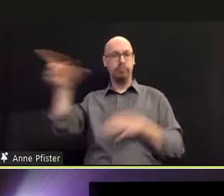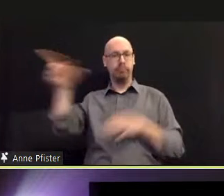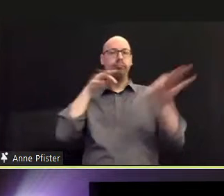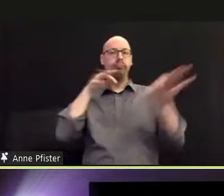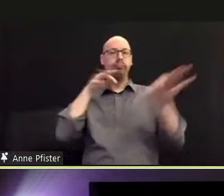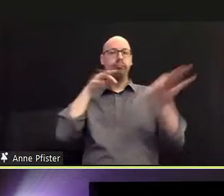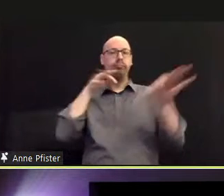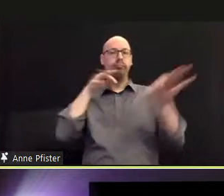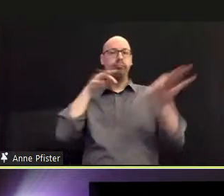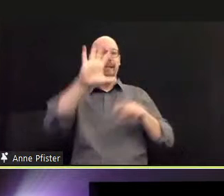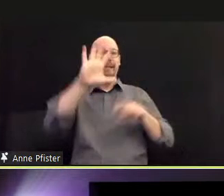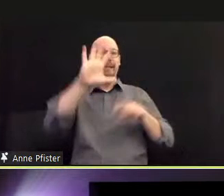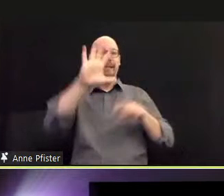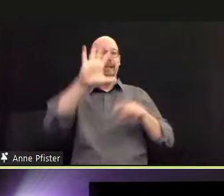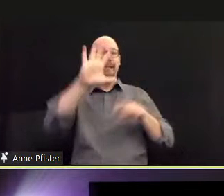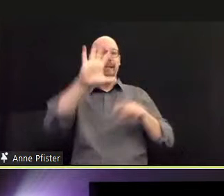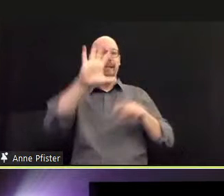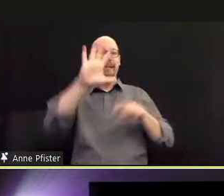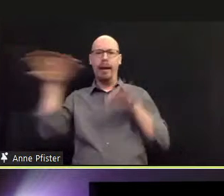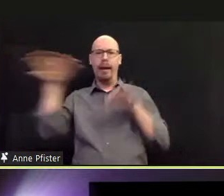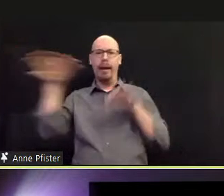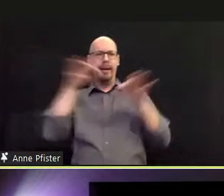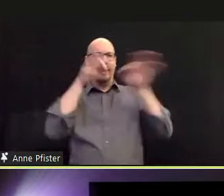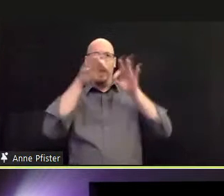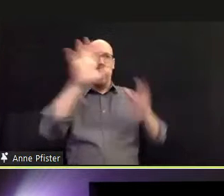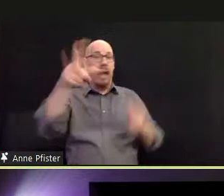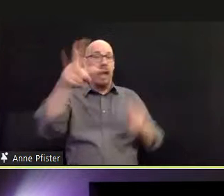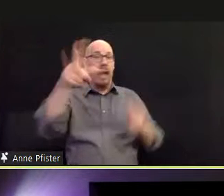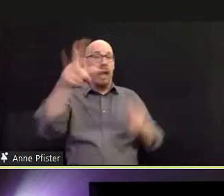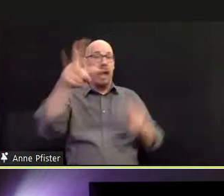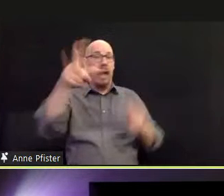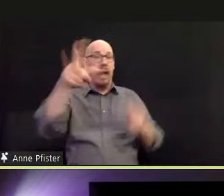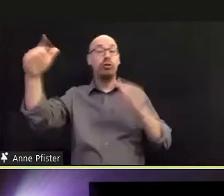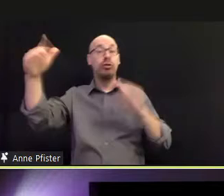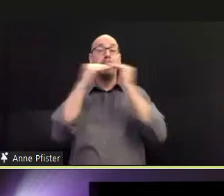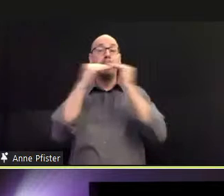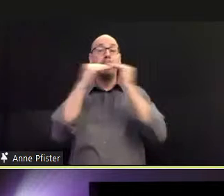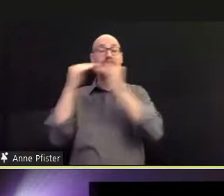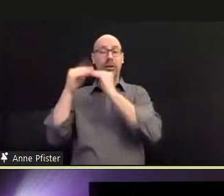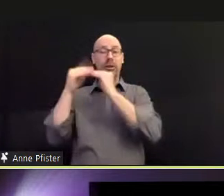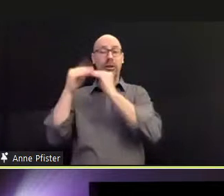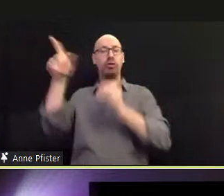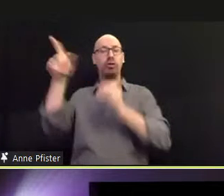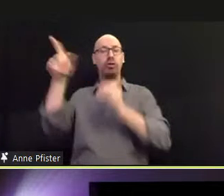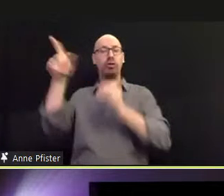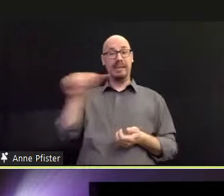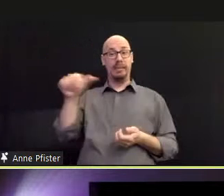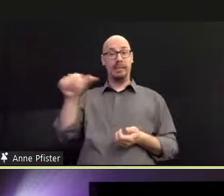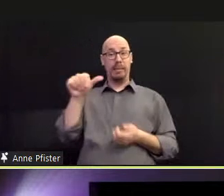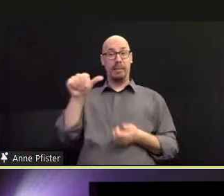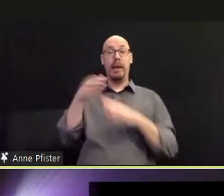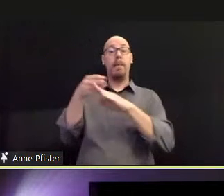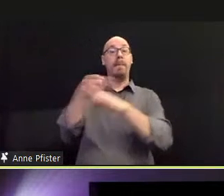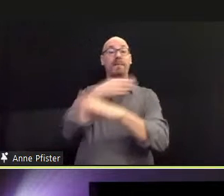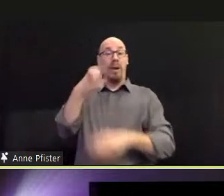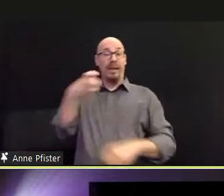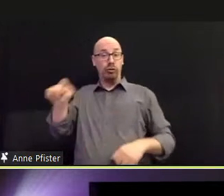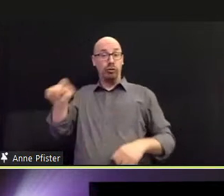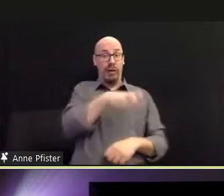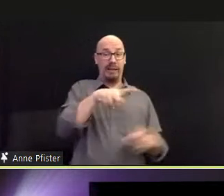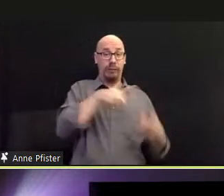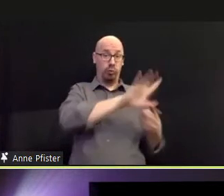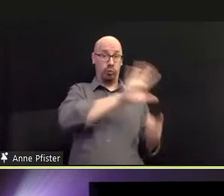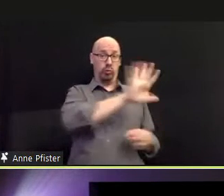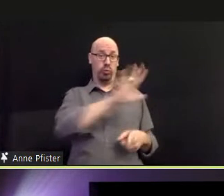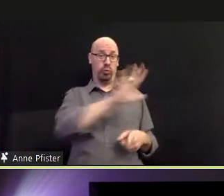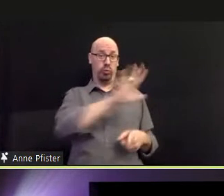his inability to understand hearing teachers and peers at the Center for Disabilities that he attended prior to transferring to IPLIAP, which is the name of